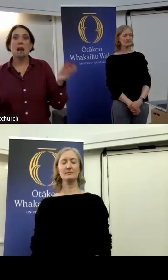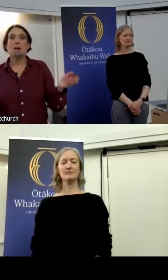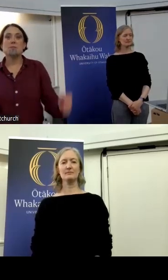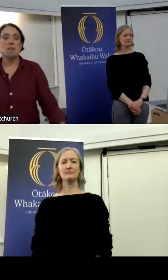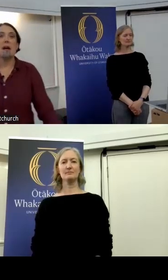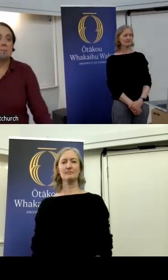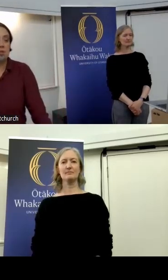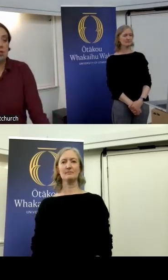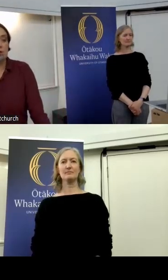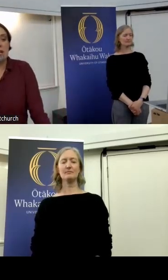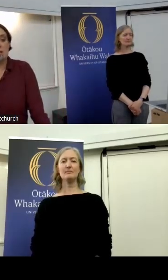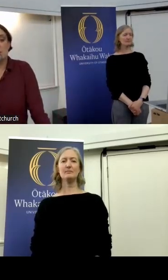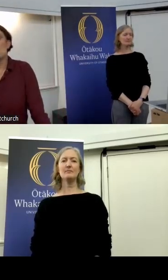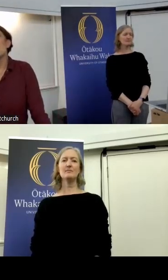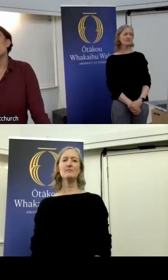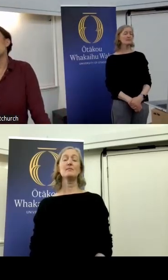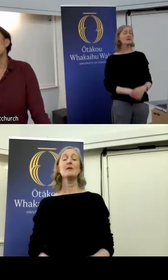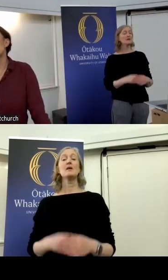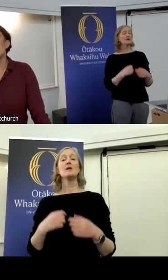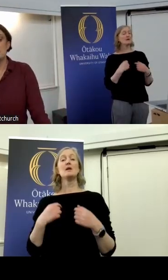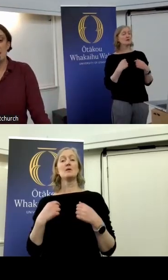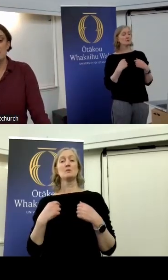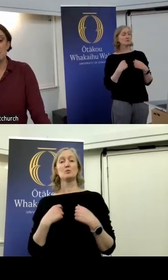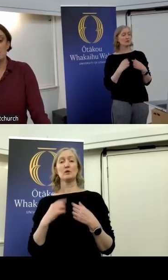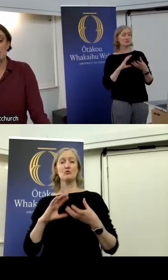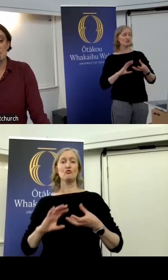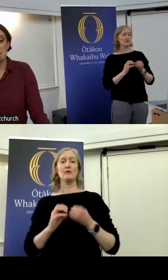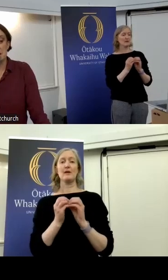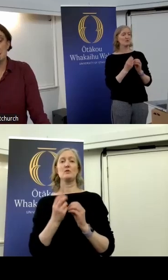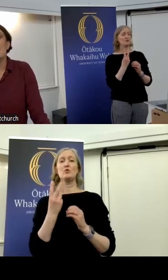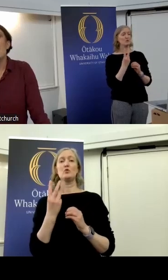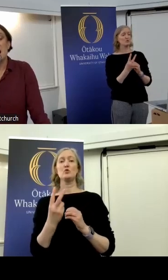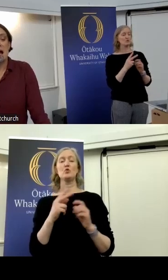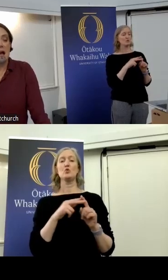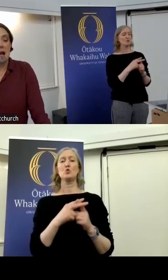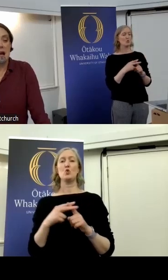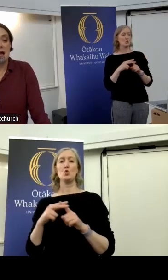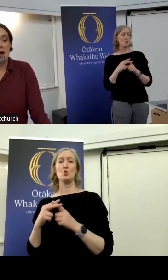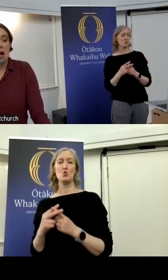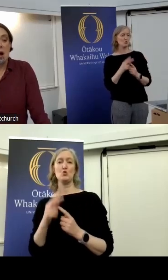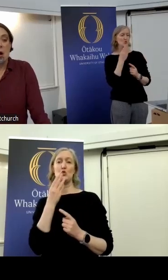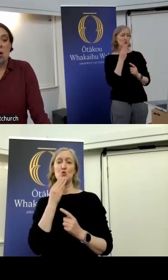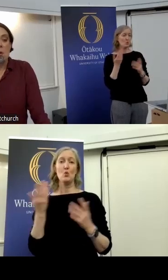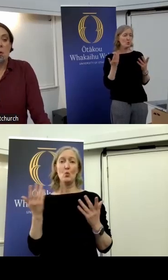We've developed 2 key tools for use in mainstream services.